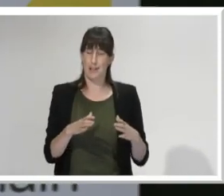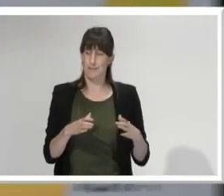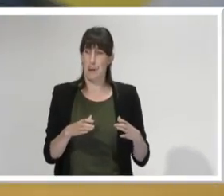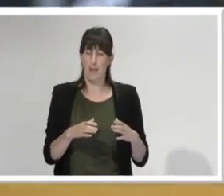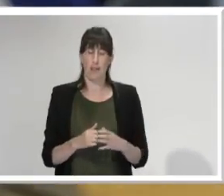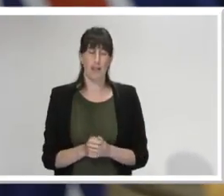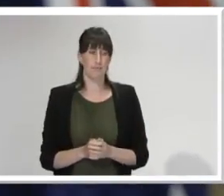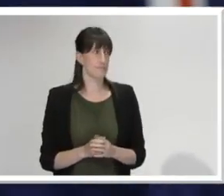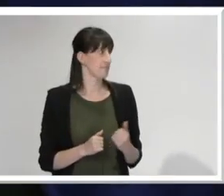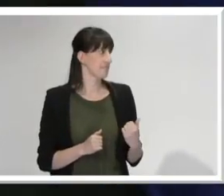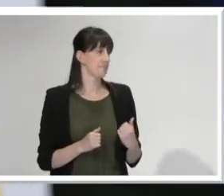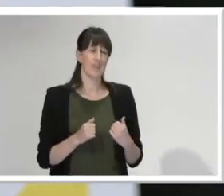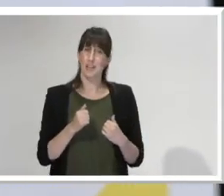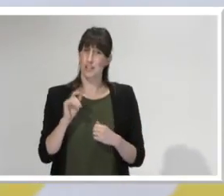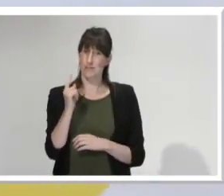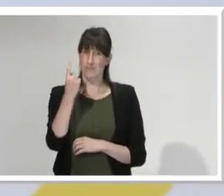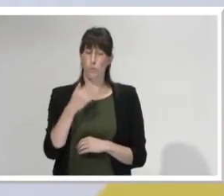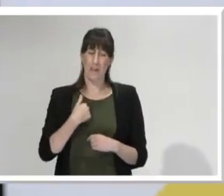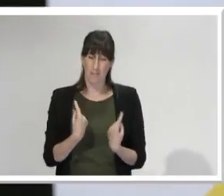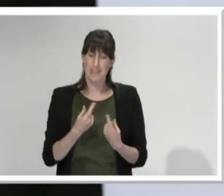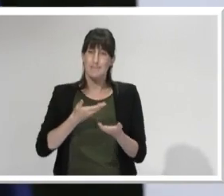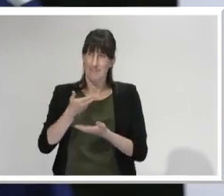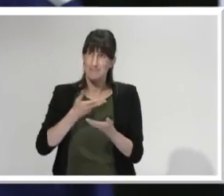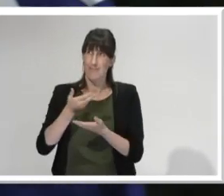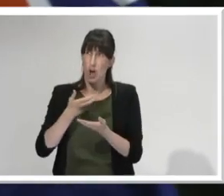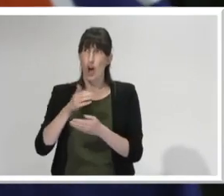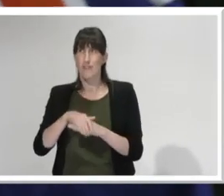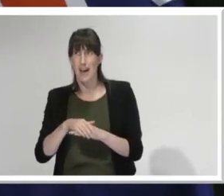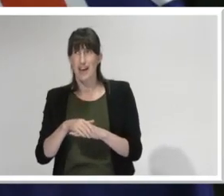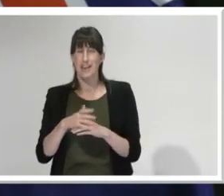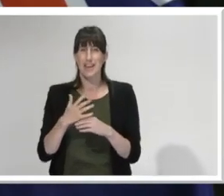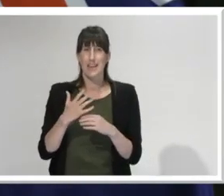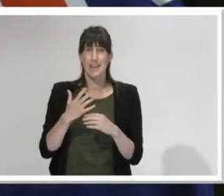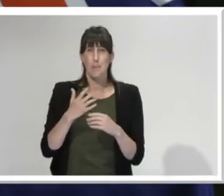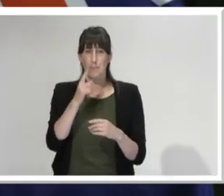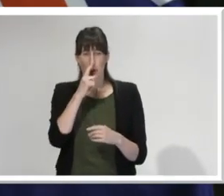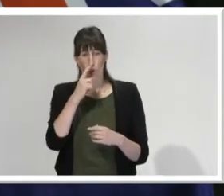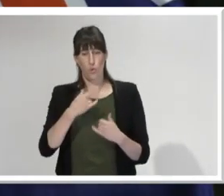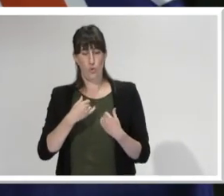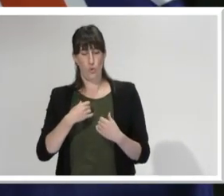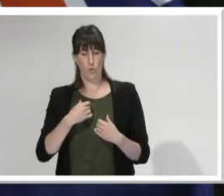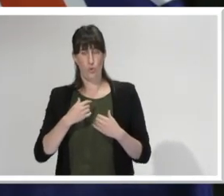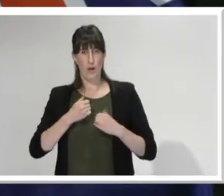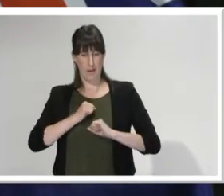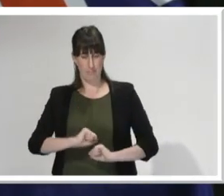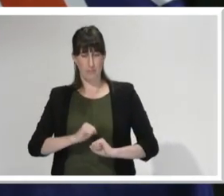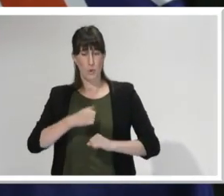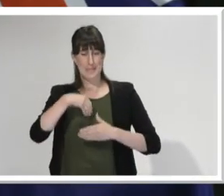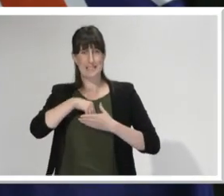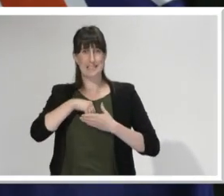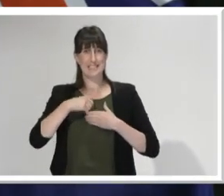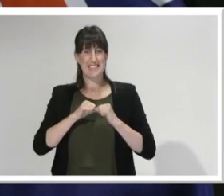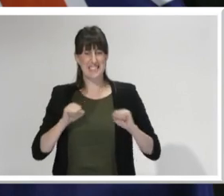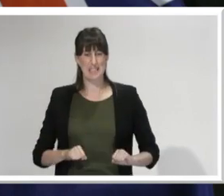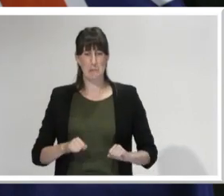what happens in the future alert levels for those who have compromised immunity and those who are our older New Zealanders, because we